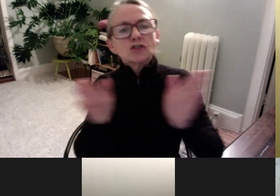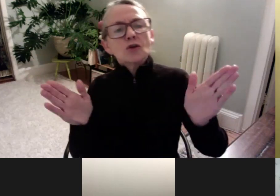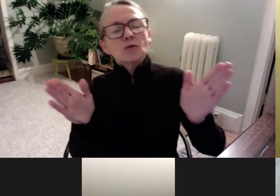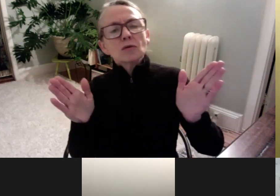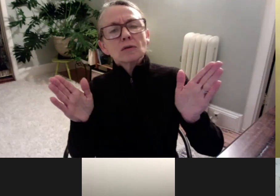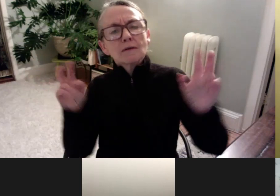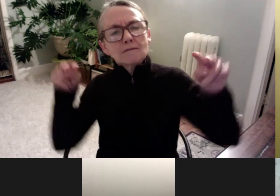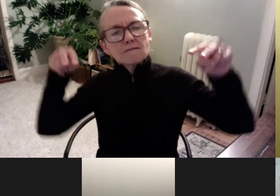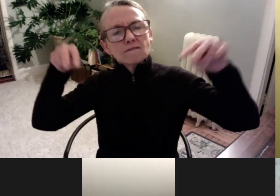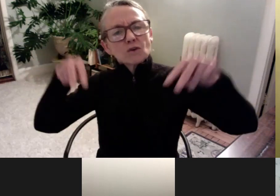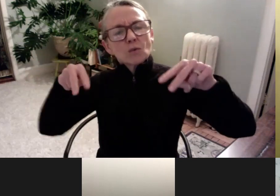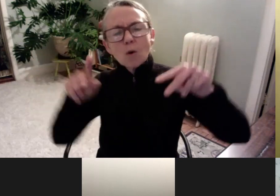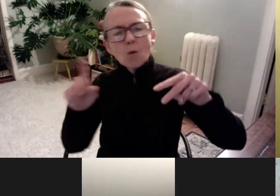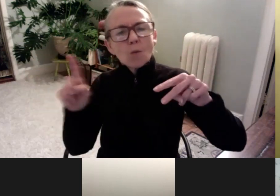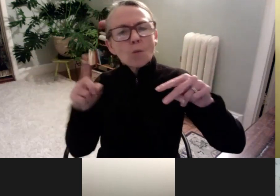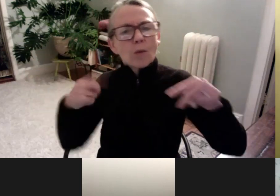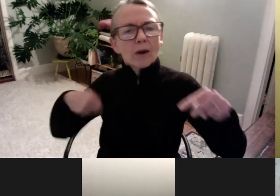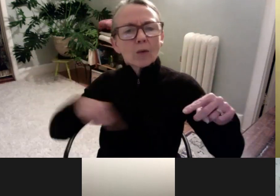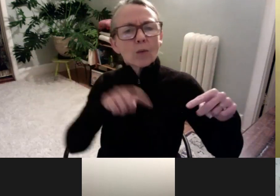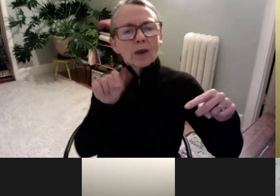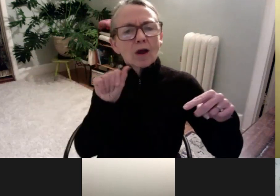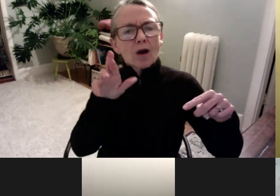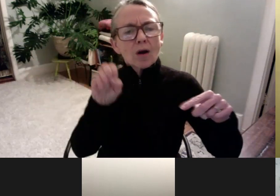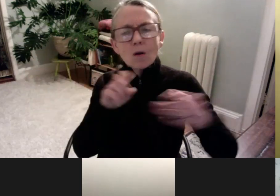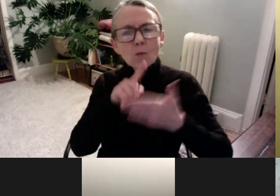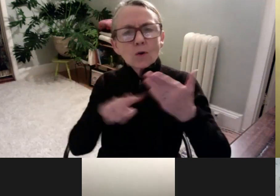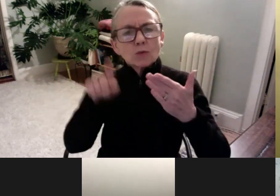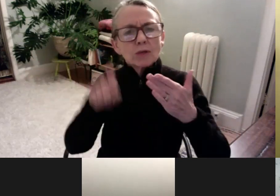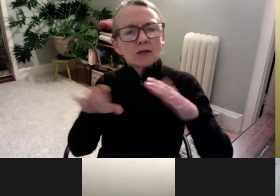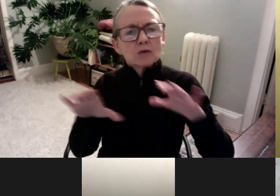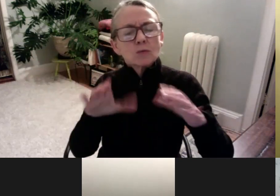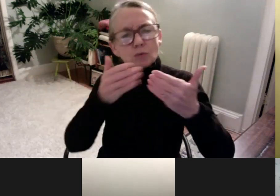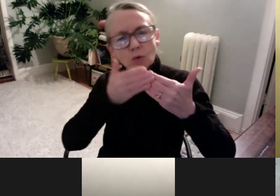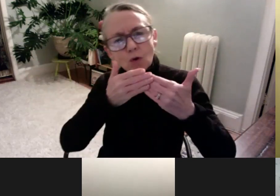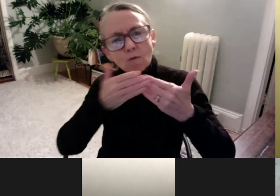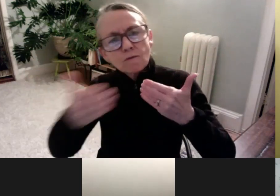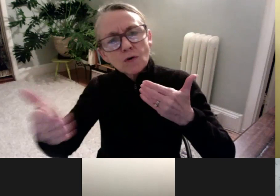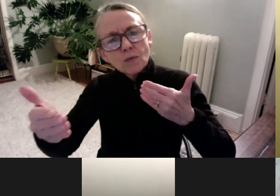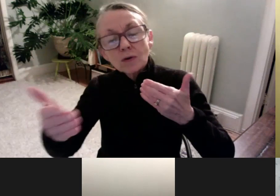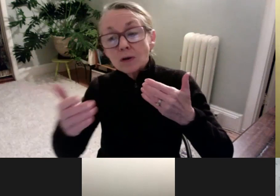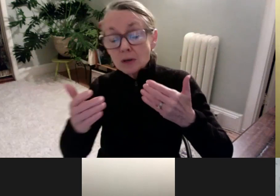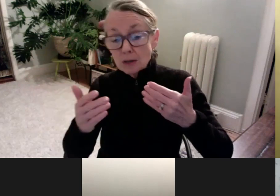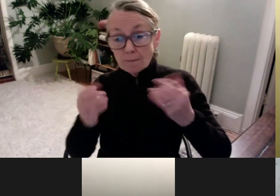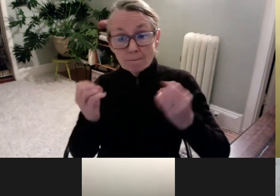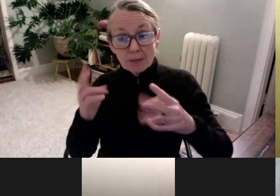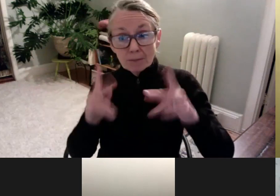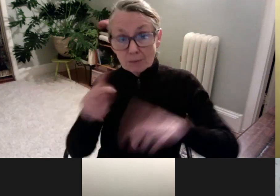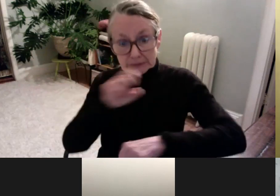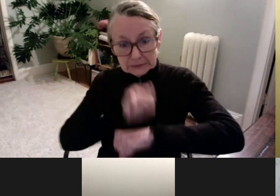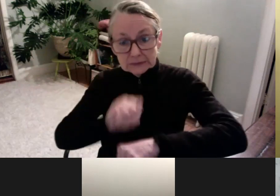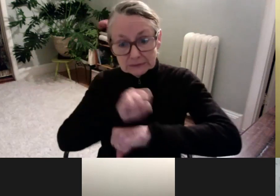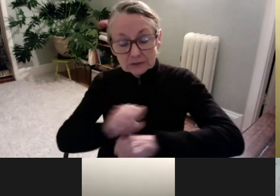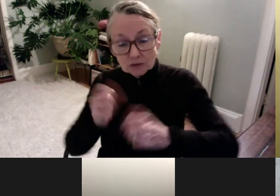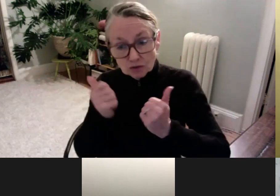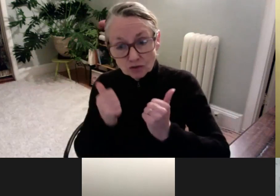are, and then what do we need to do to go forward. So a lot of people have been working, trying to make